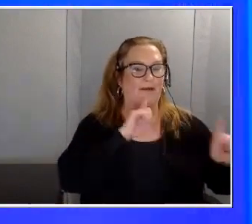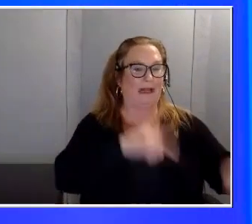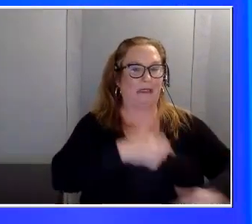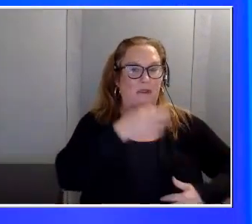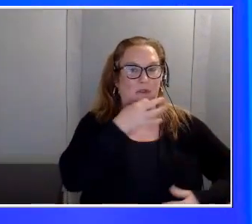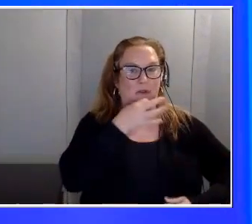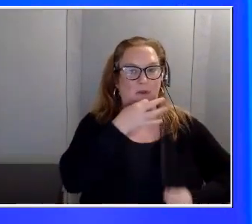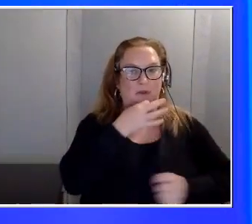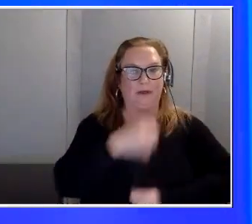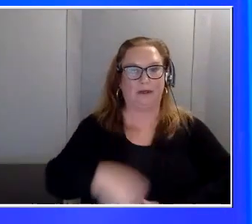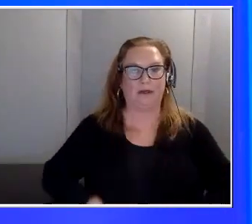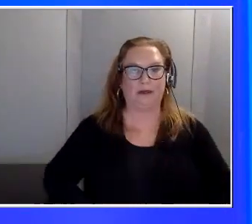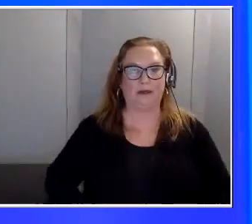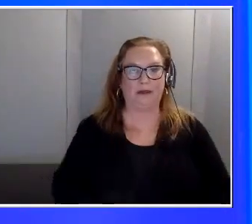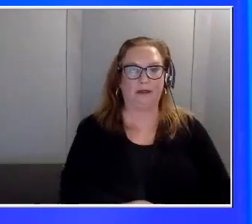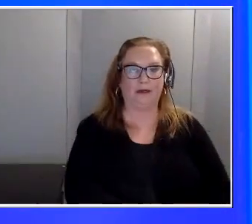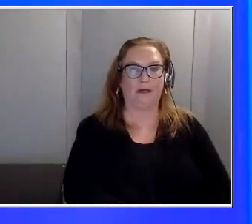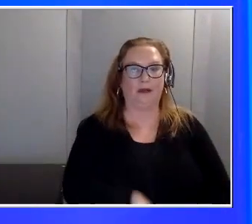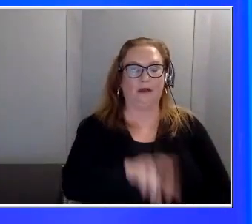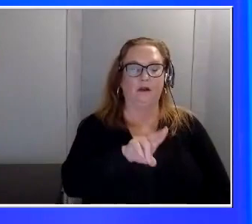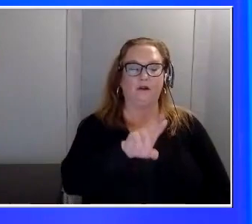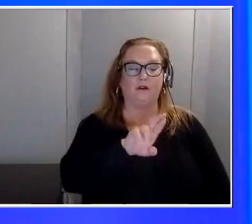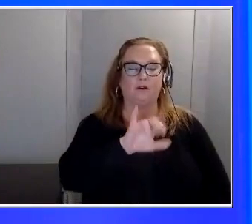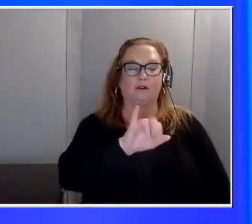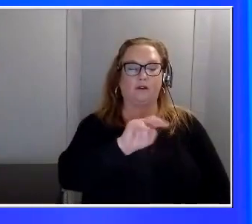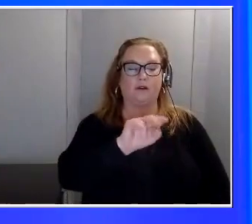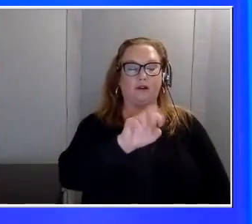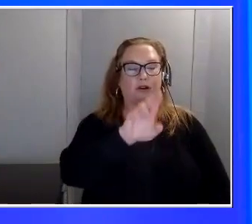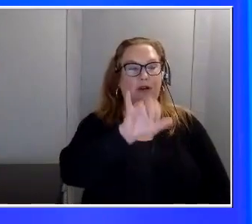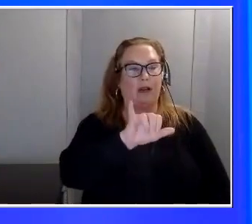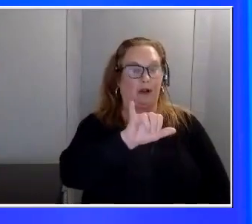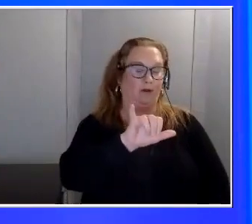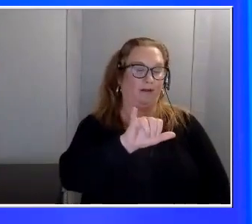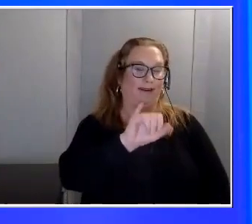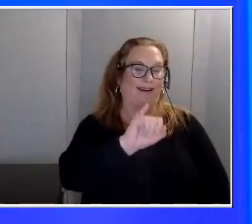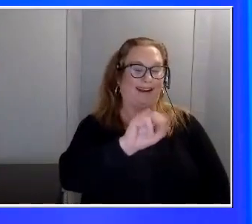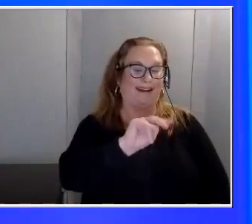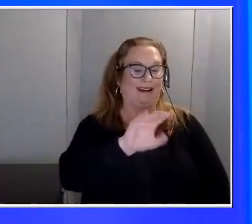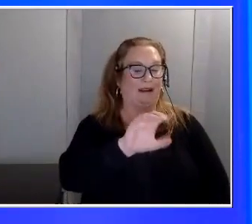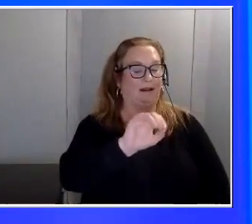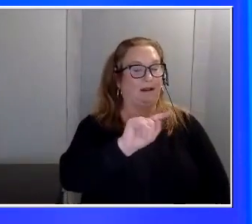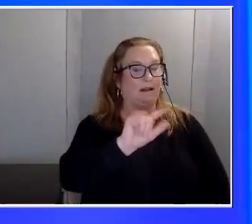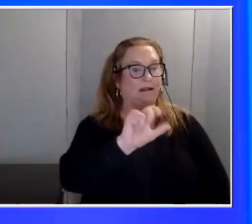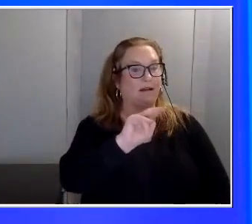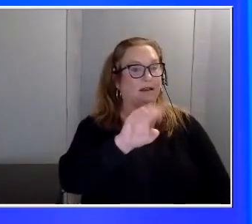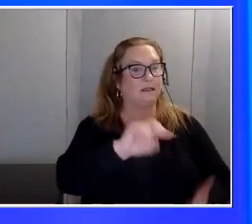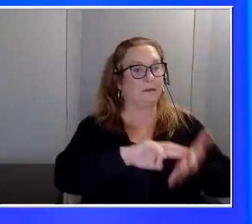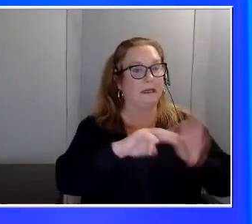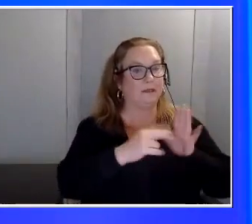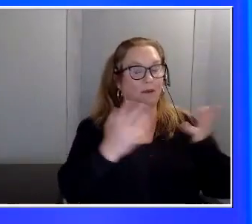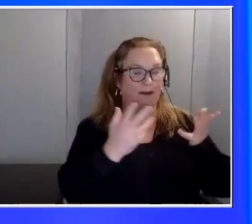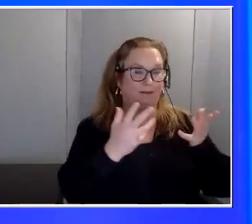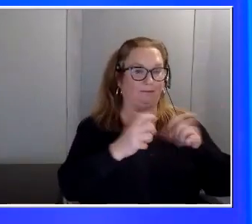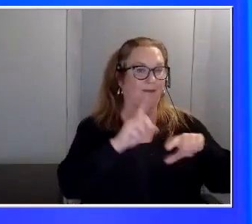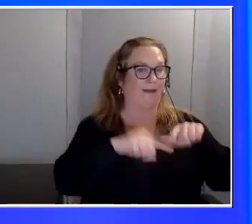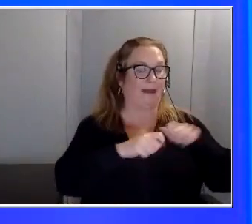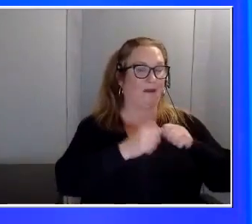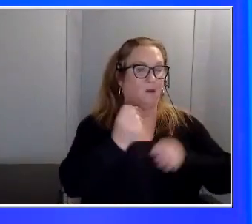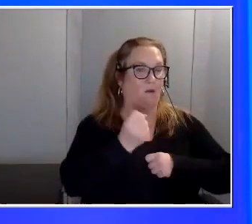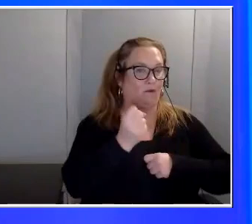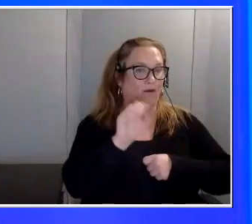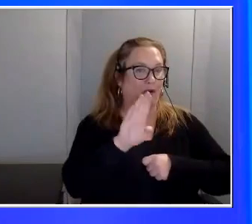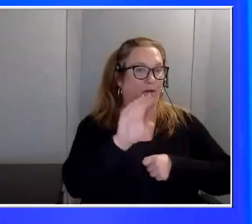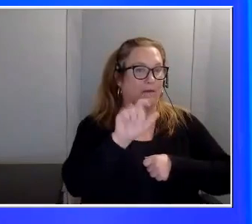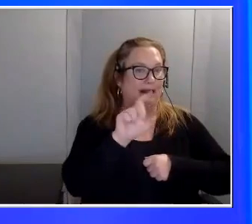a bit. Urinary incontinence, the loss of bladder control, can happen really to anyone. It's especially common, though, in